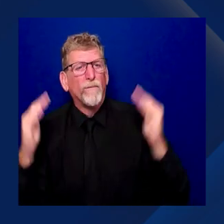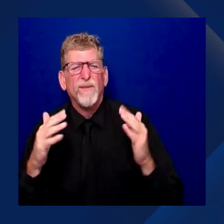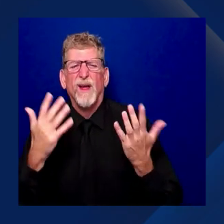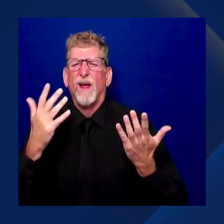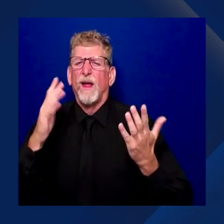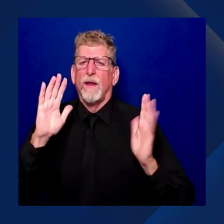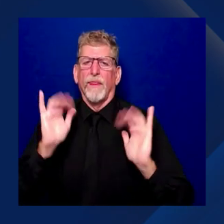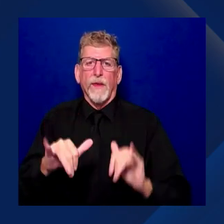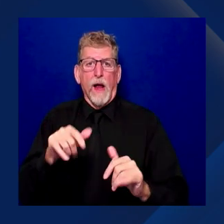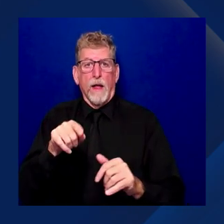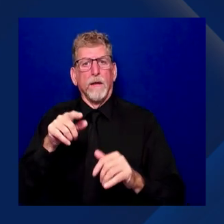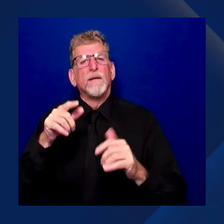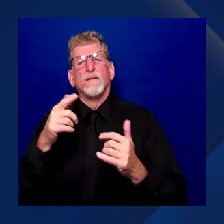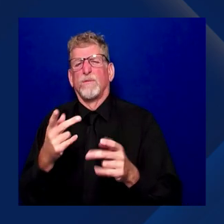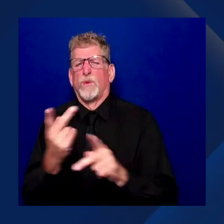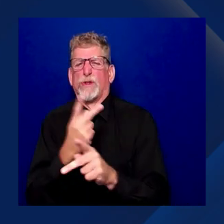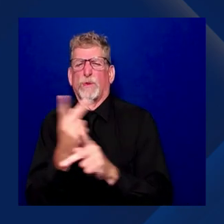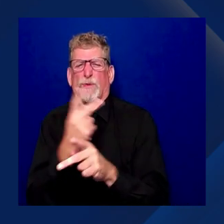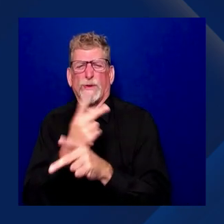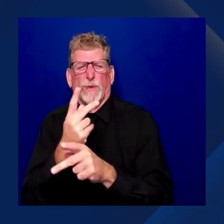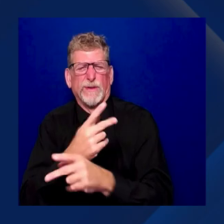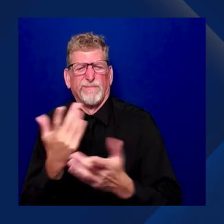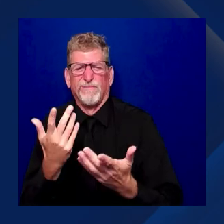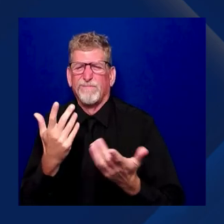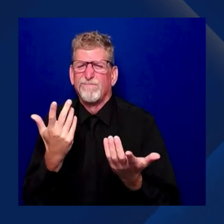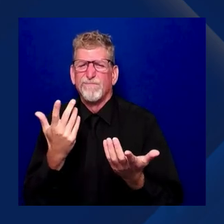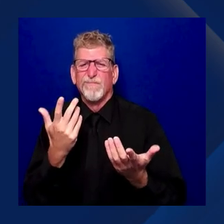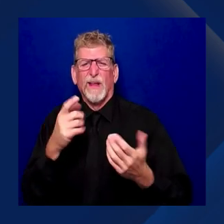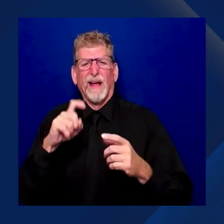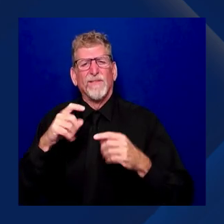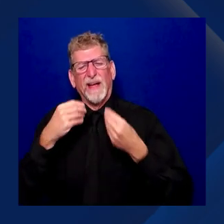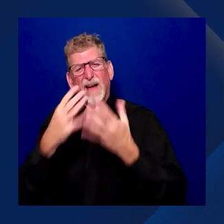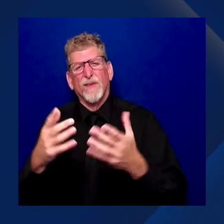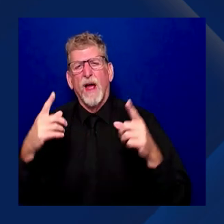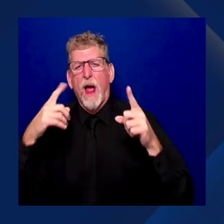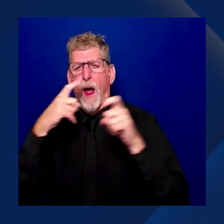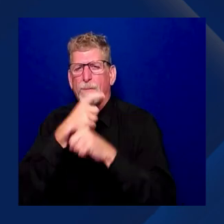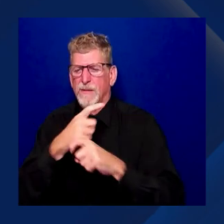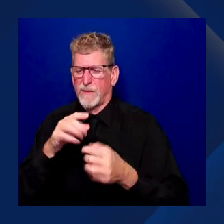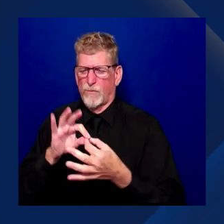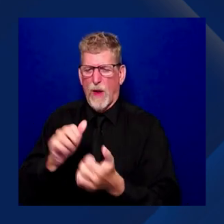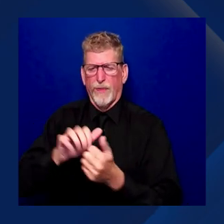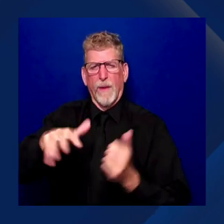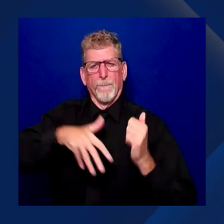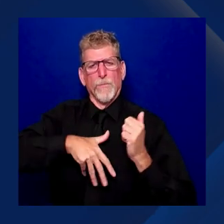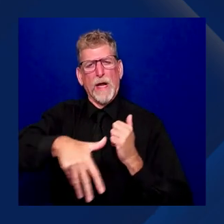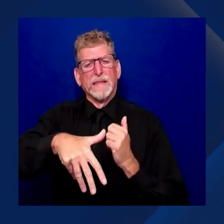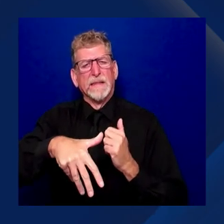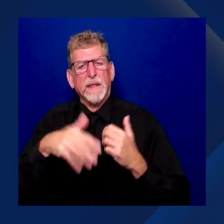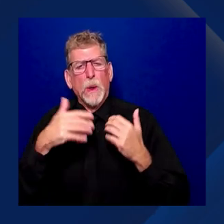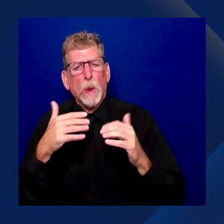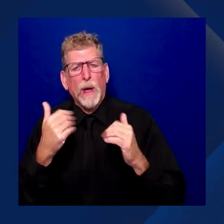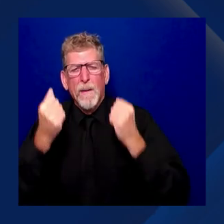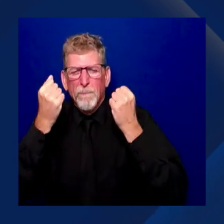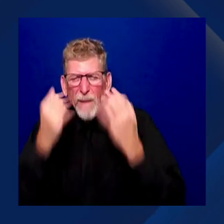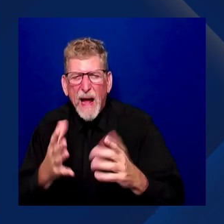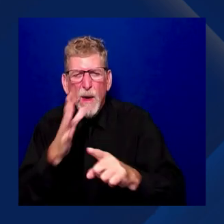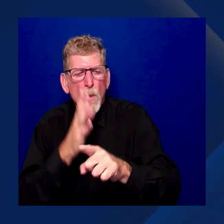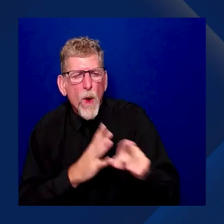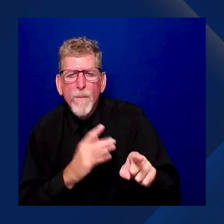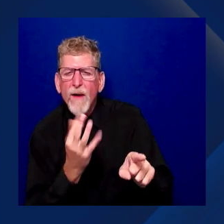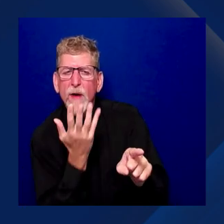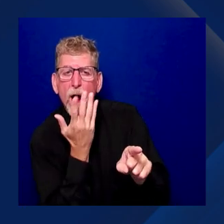likely to experience complications during pregnancy or birth. Too many women of color live in communities that lack